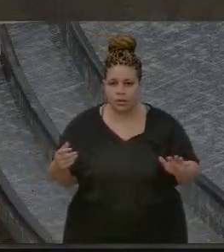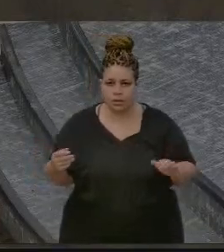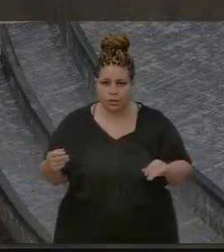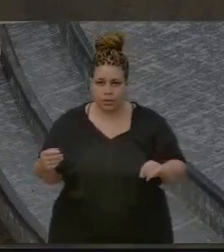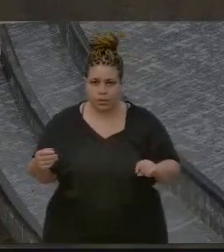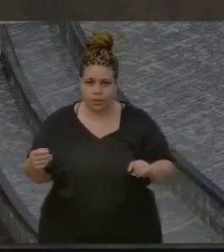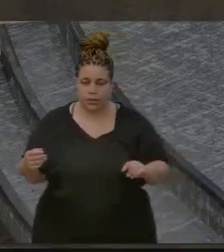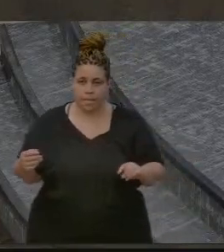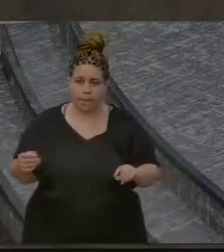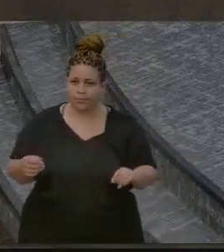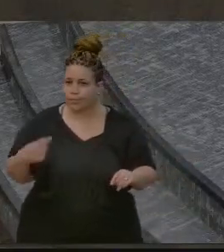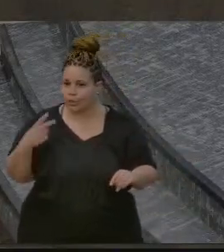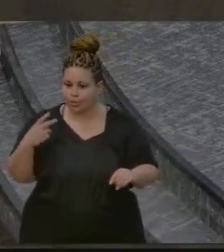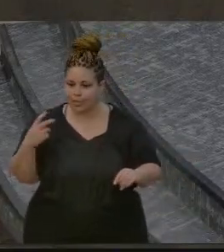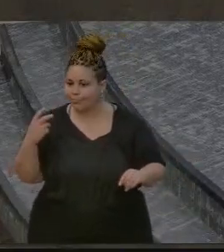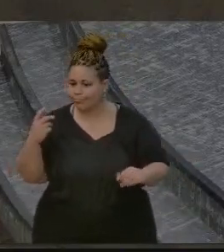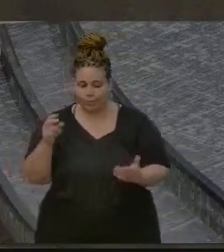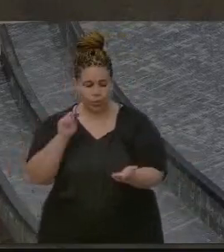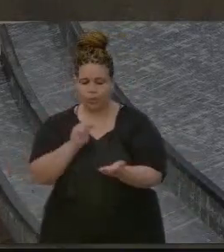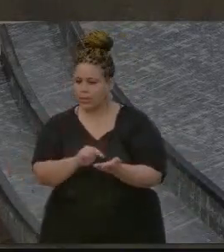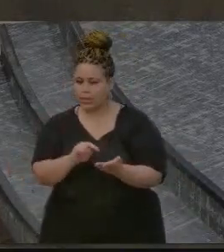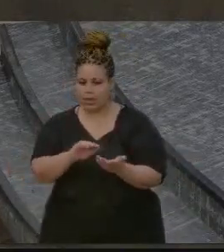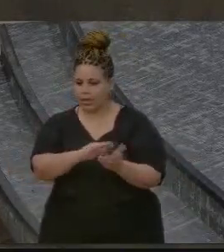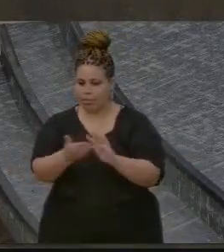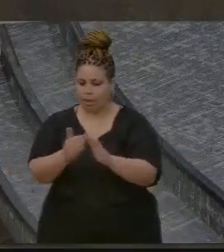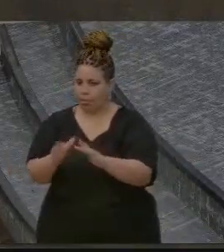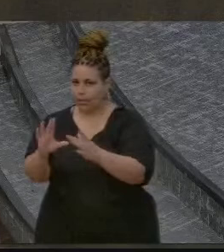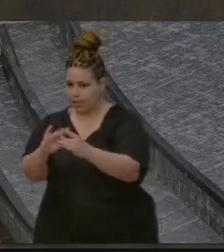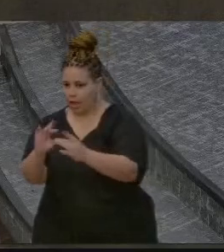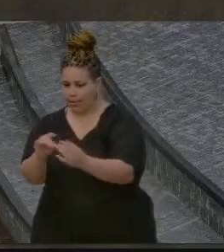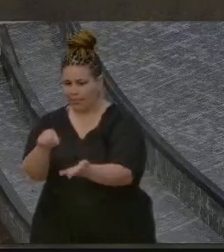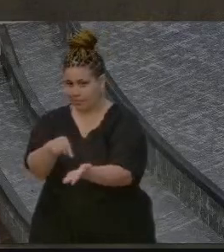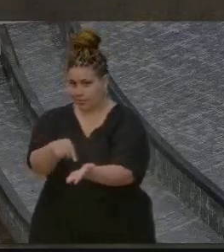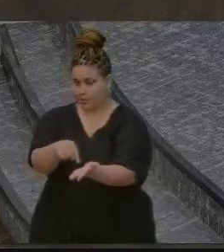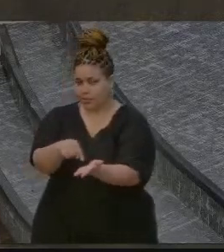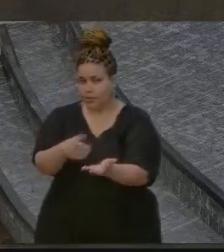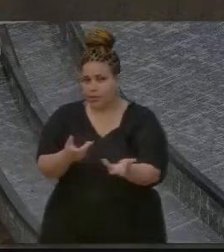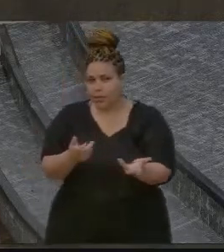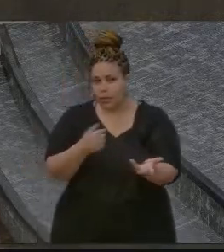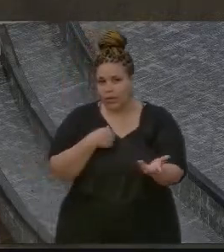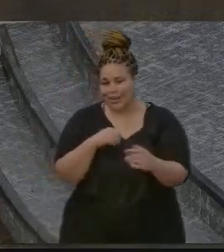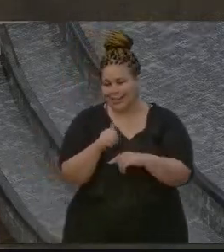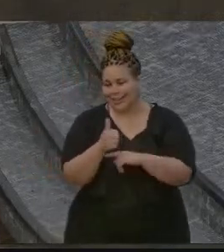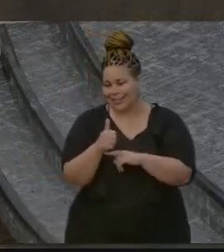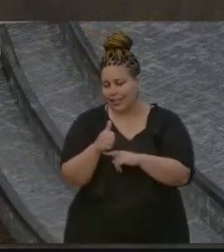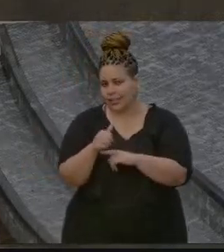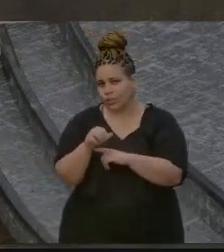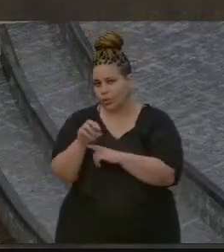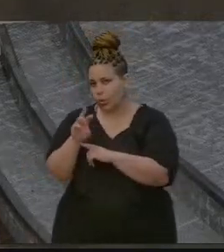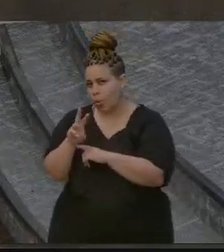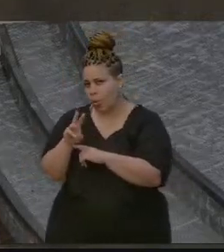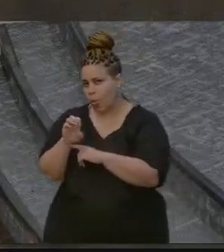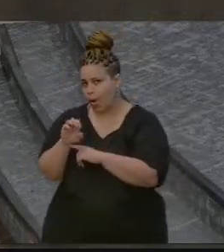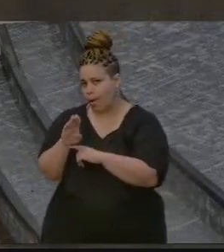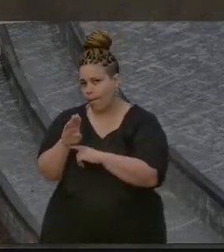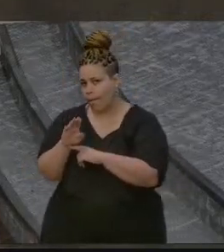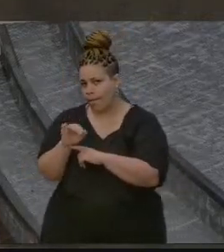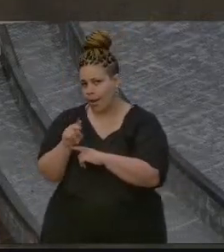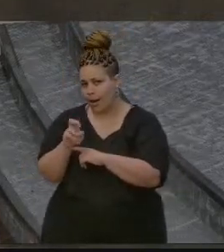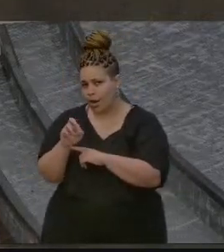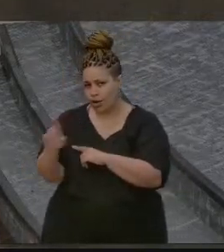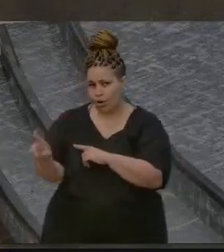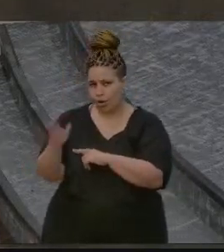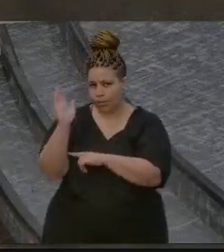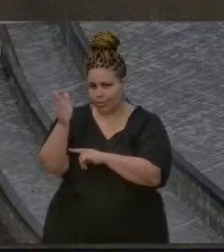what the public said about that policy. We did attend a webinar earlier this week. The presenter did